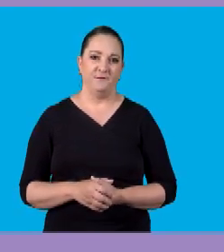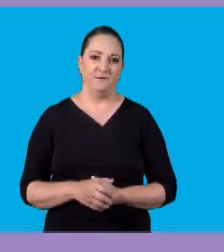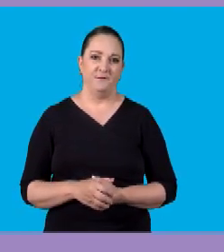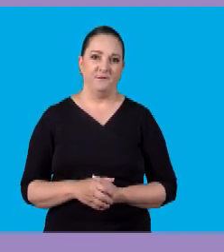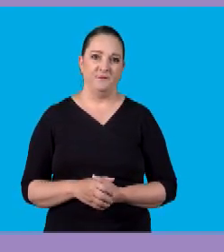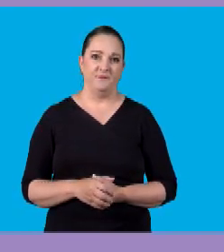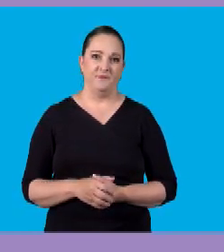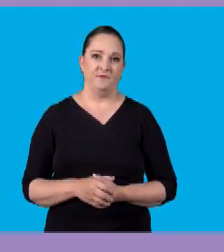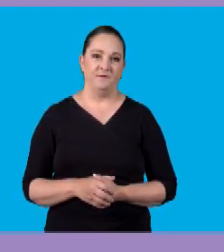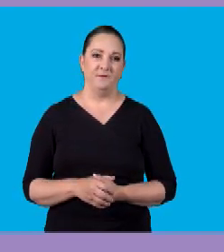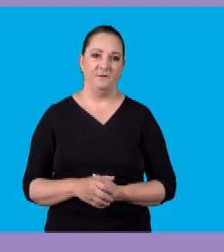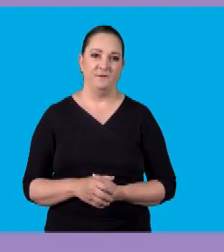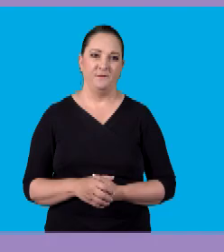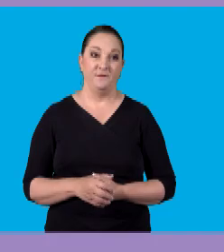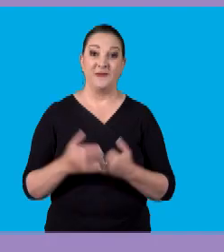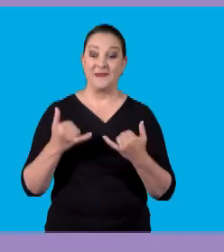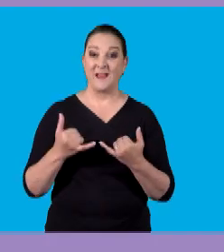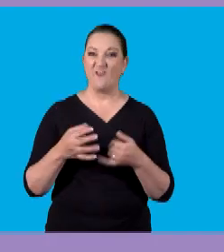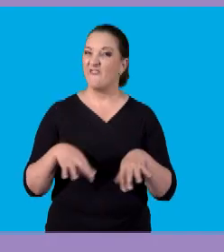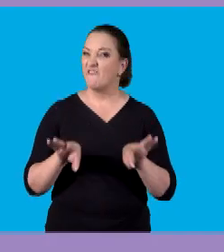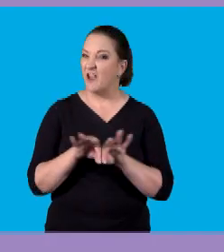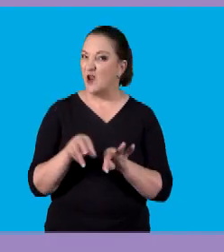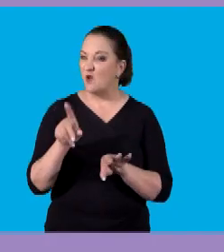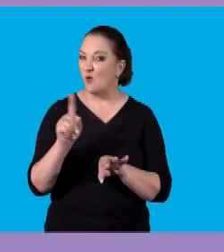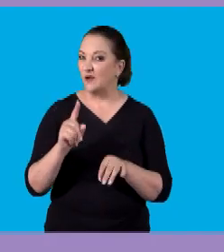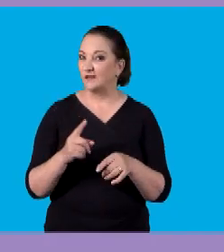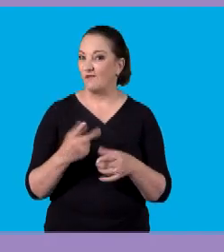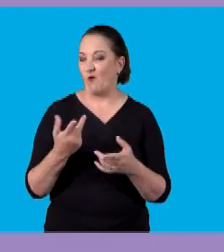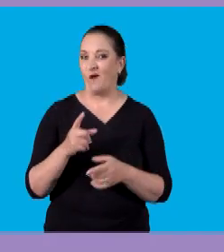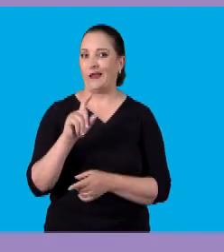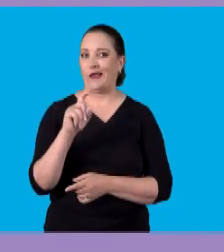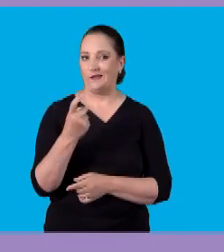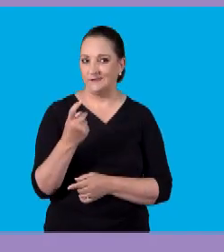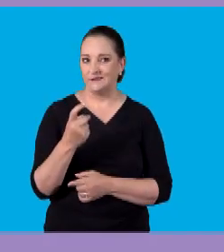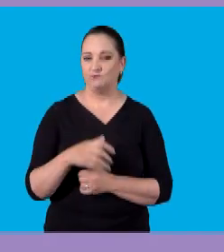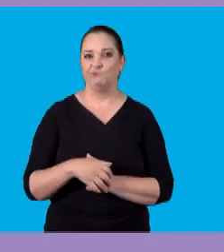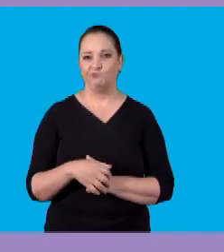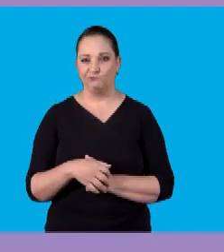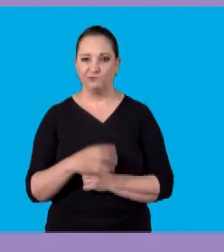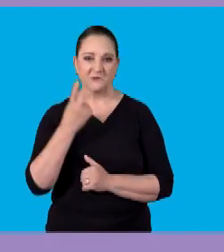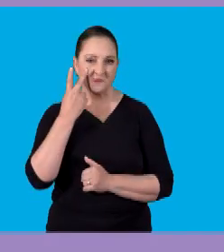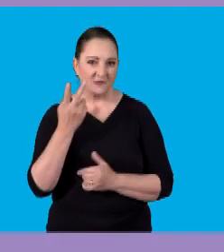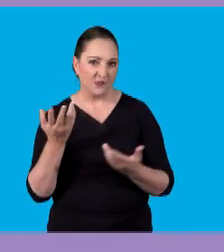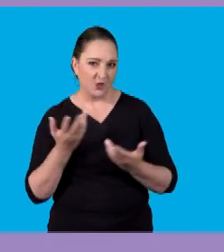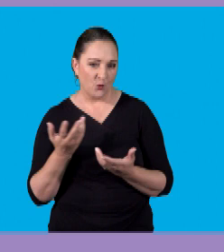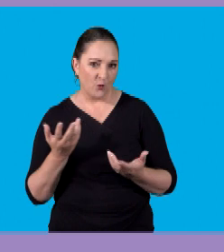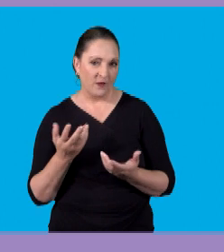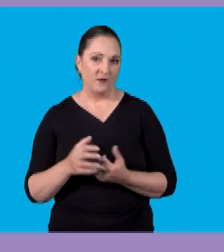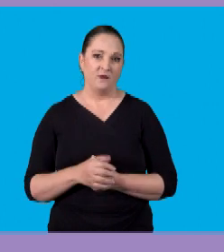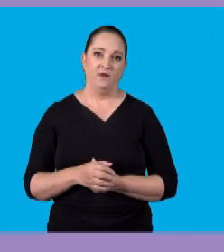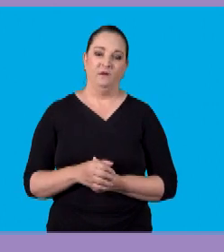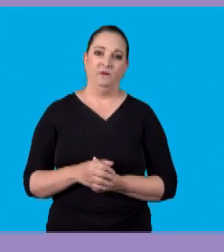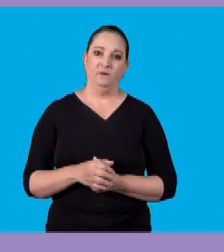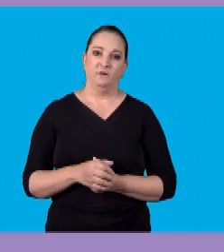Then next, we are required to calculate the value of x. Now, if we look at where x is, we can see that